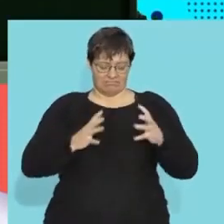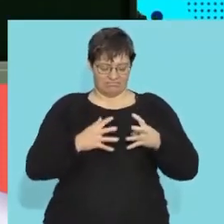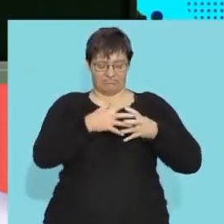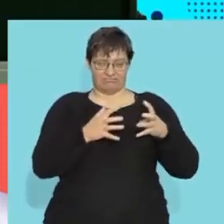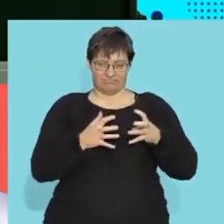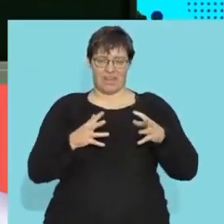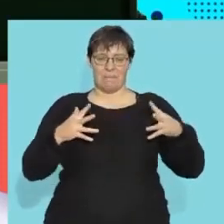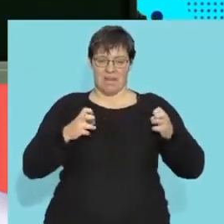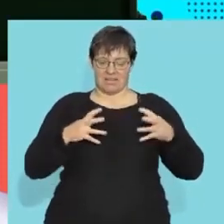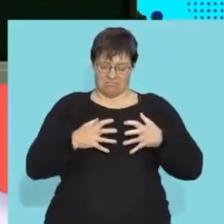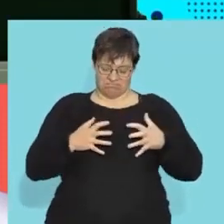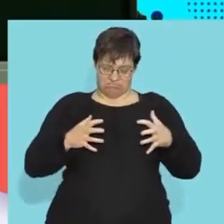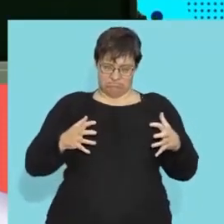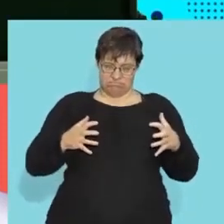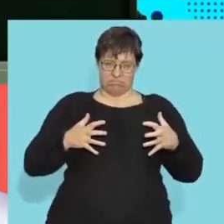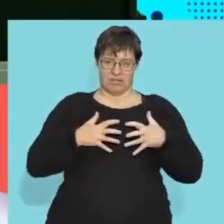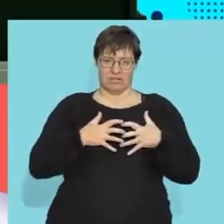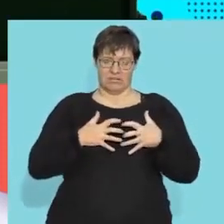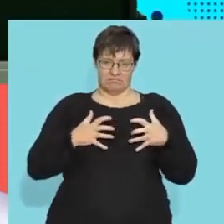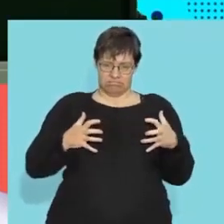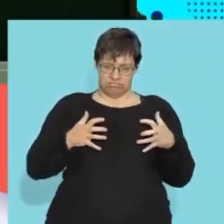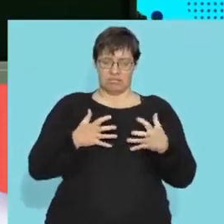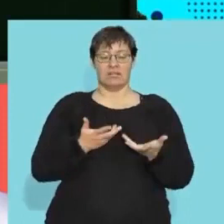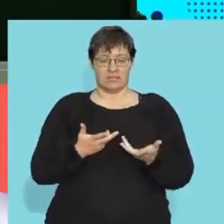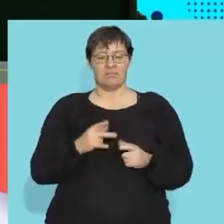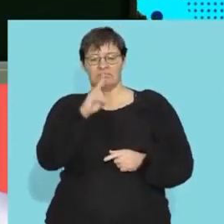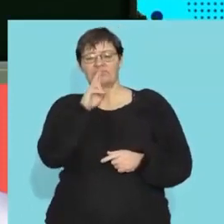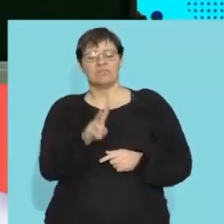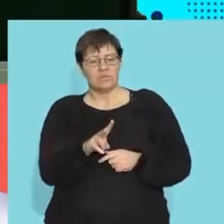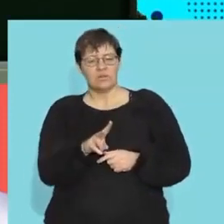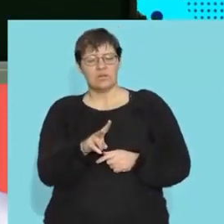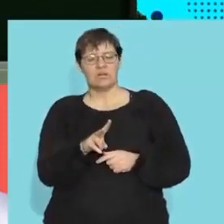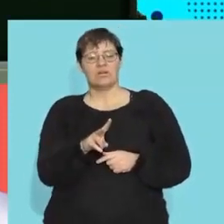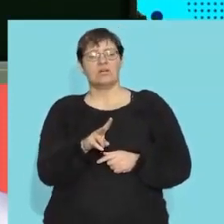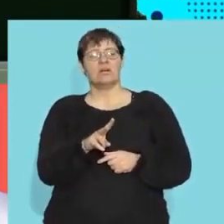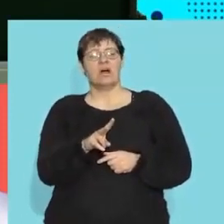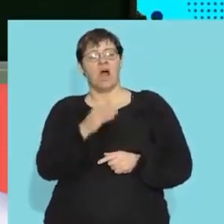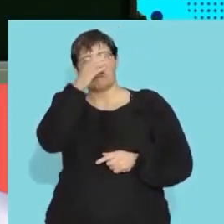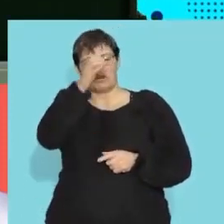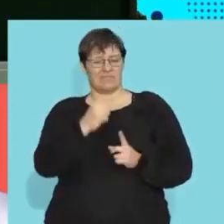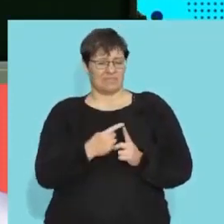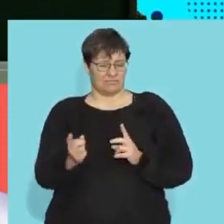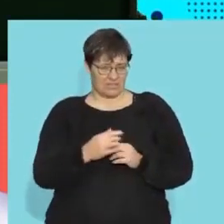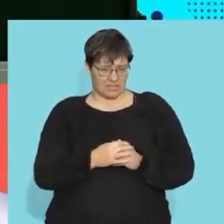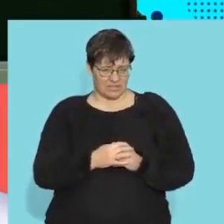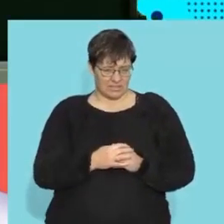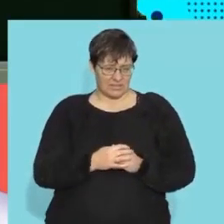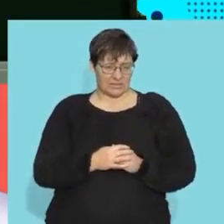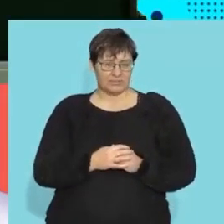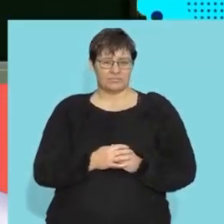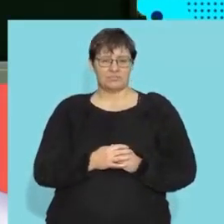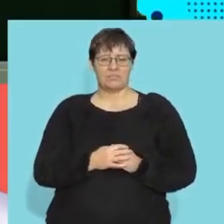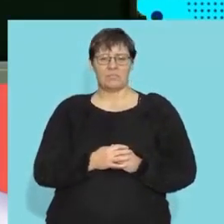muscles to be able to give us space. Now we're going to look at quite a different concept now, is